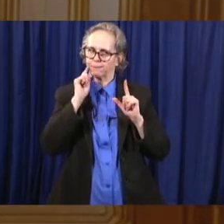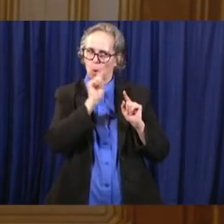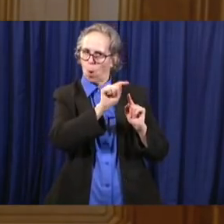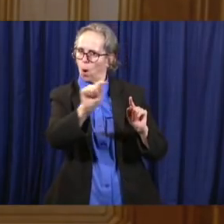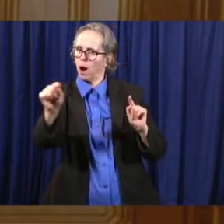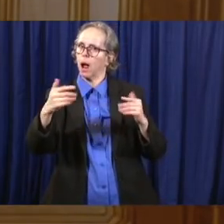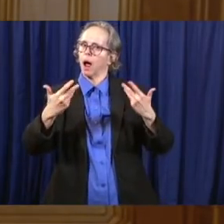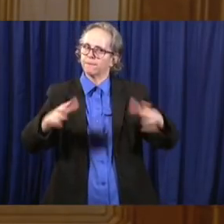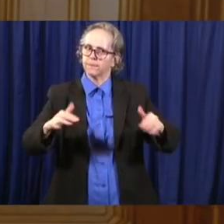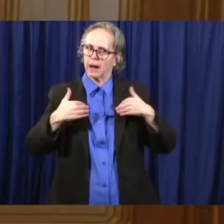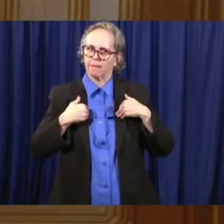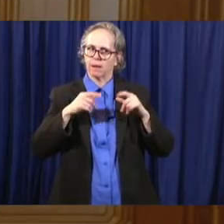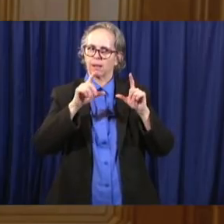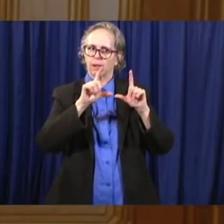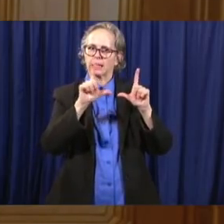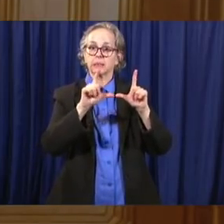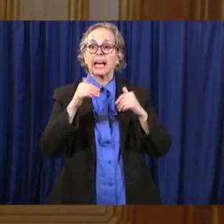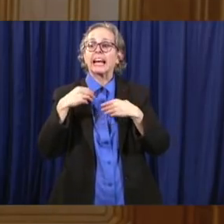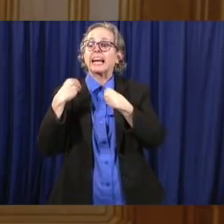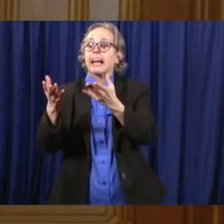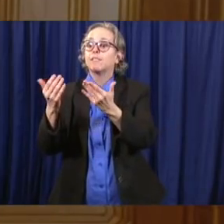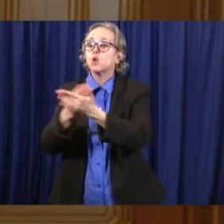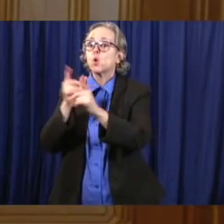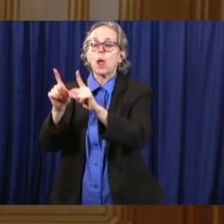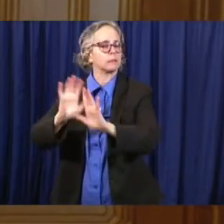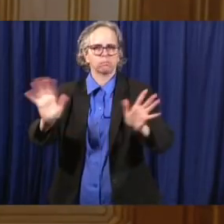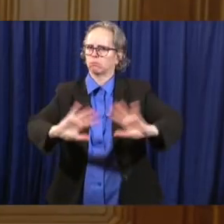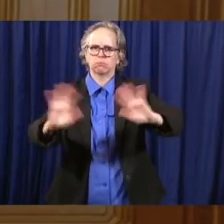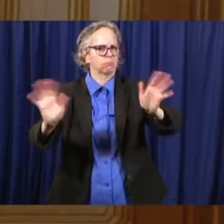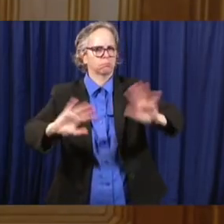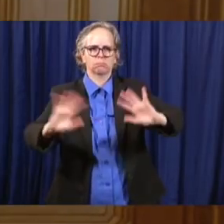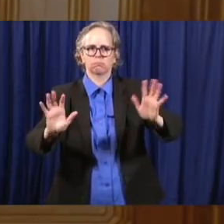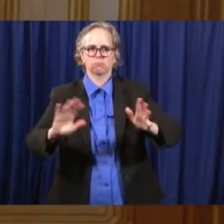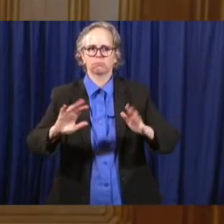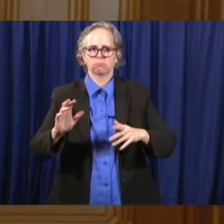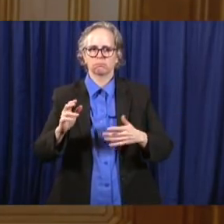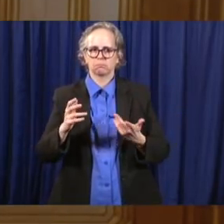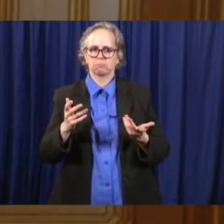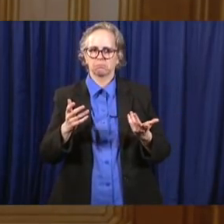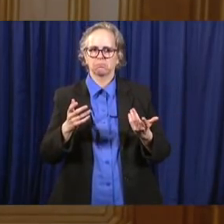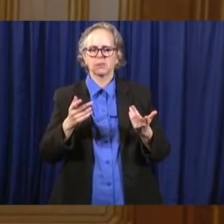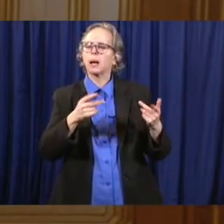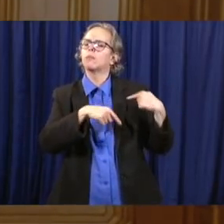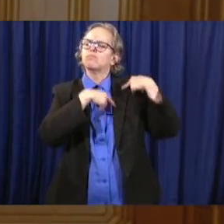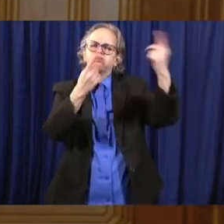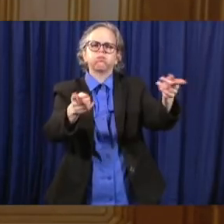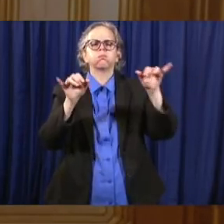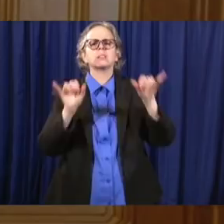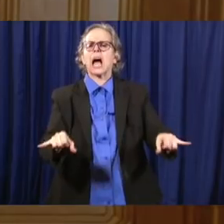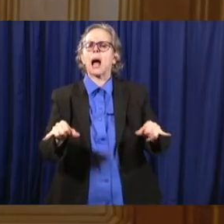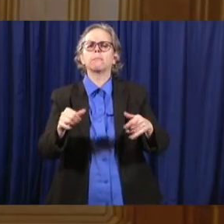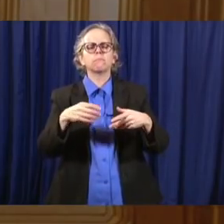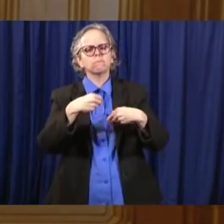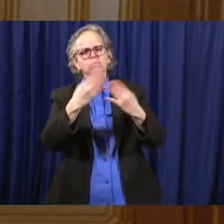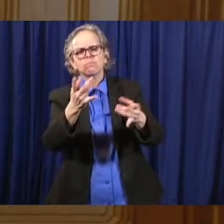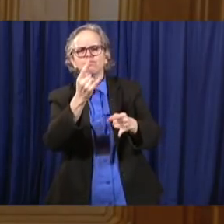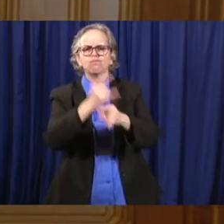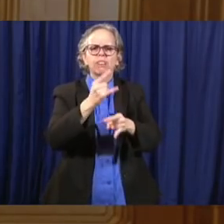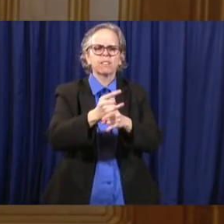normally could be serving liquor in their restaurant as a part of their restaurant, their